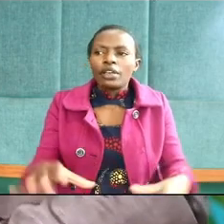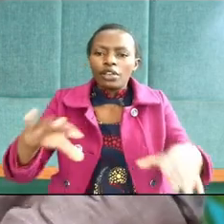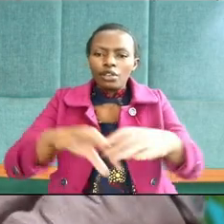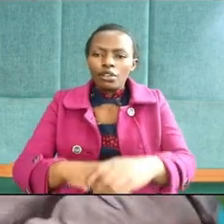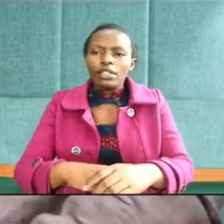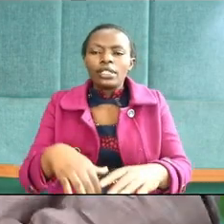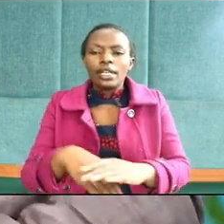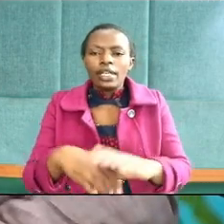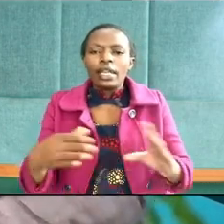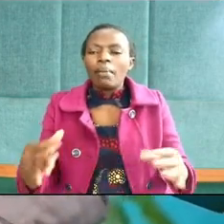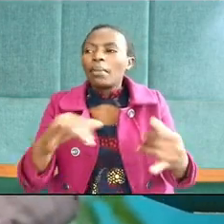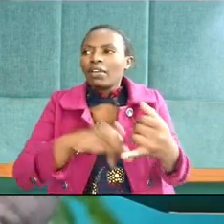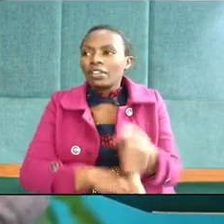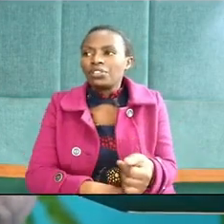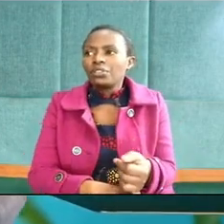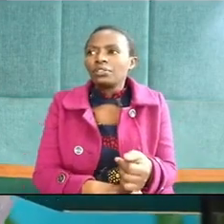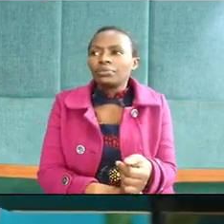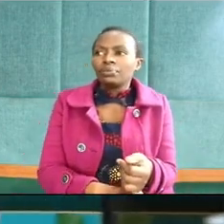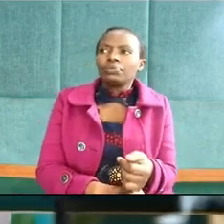You see,